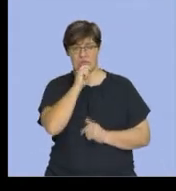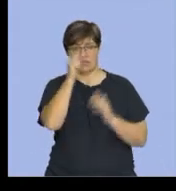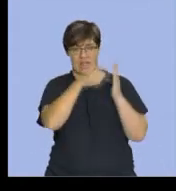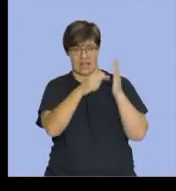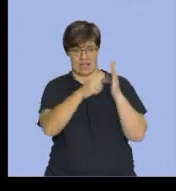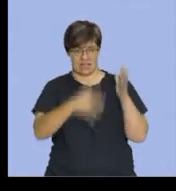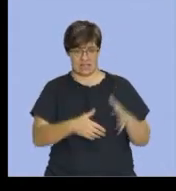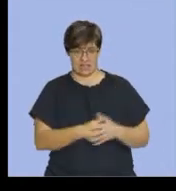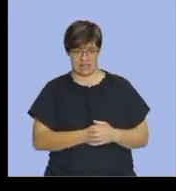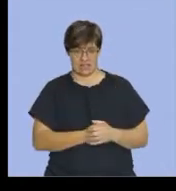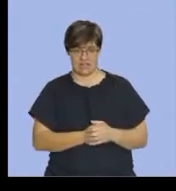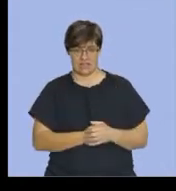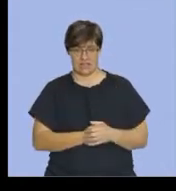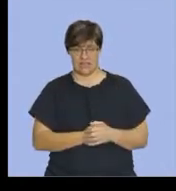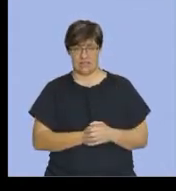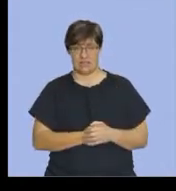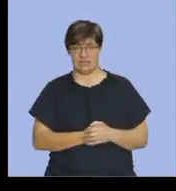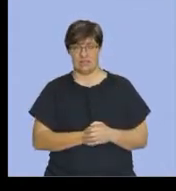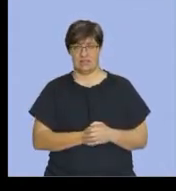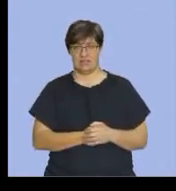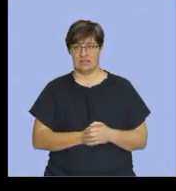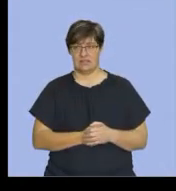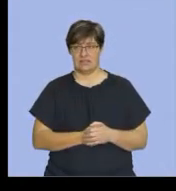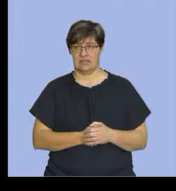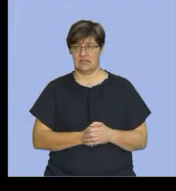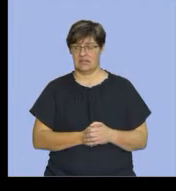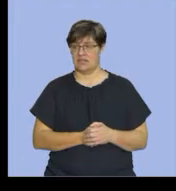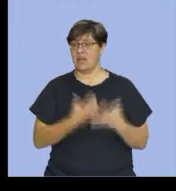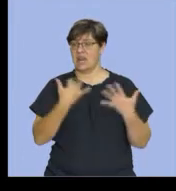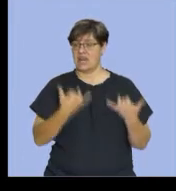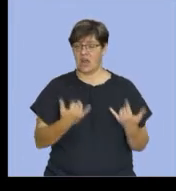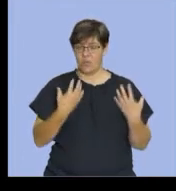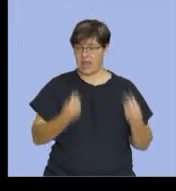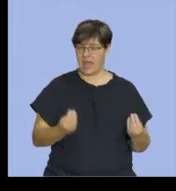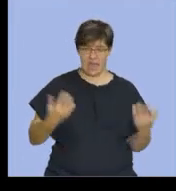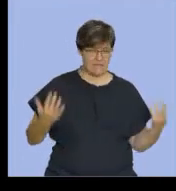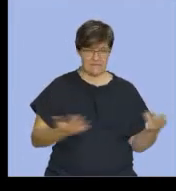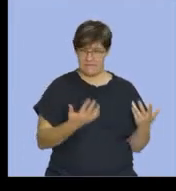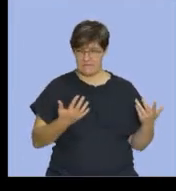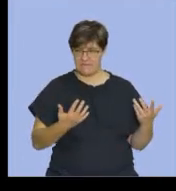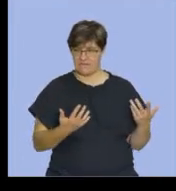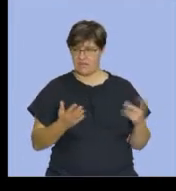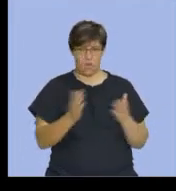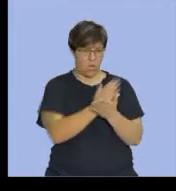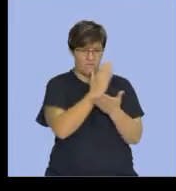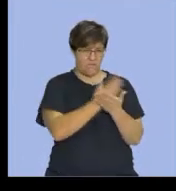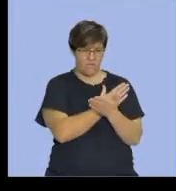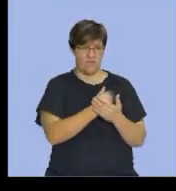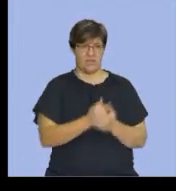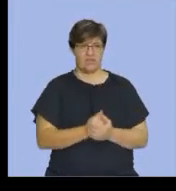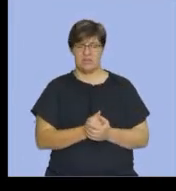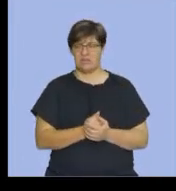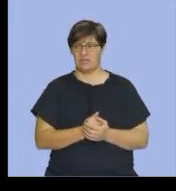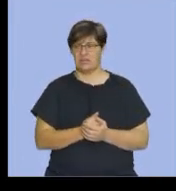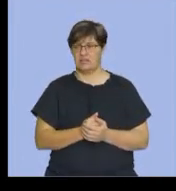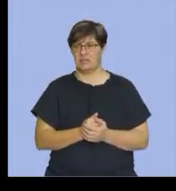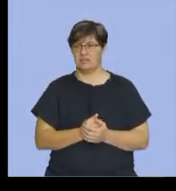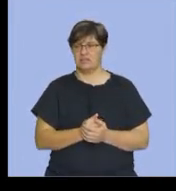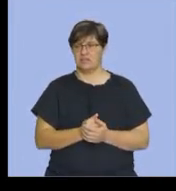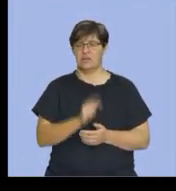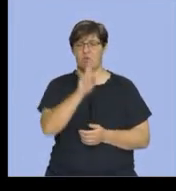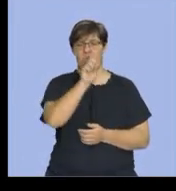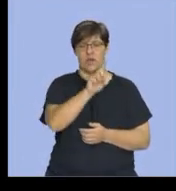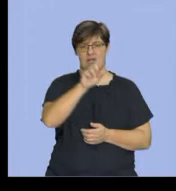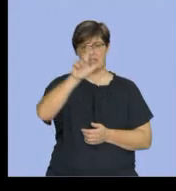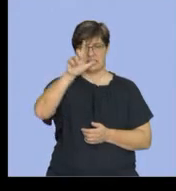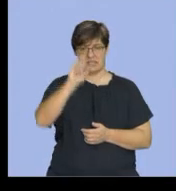Going to use the calculator. Okay, so now we have, we're going to get rid of that. So